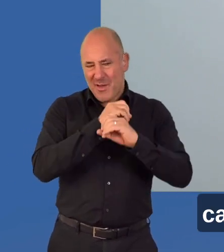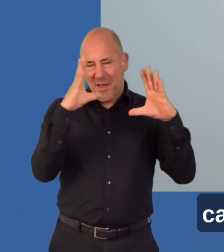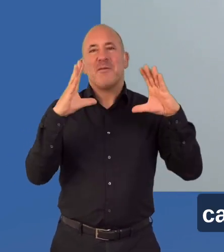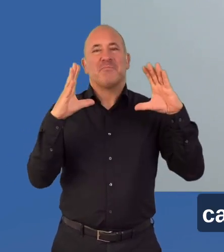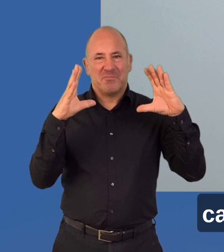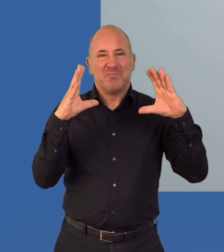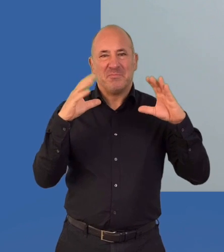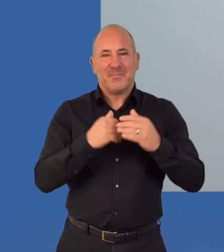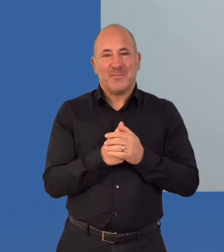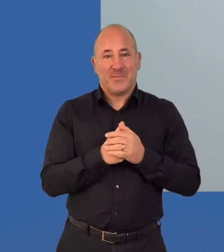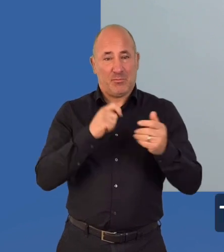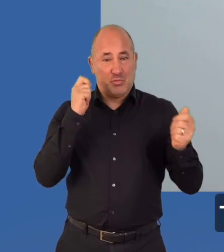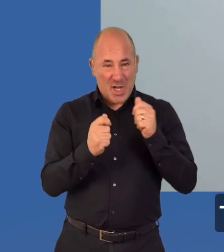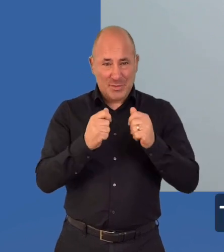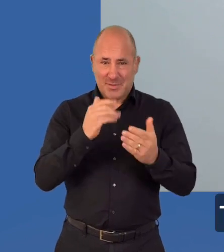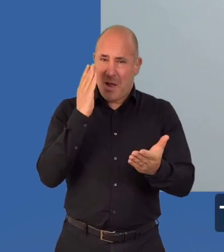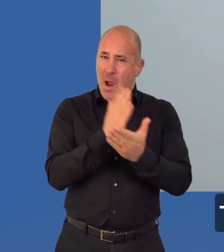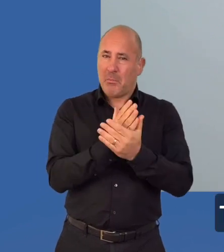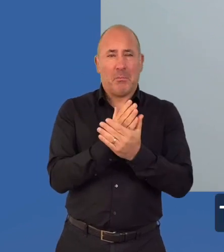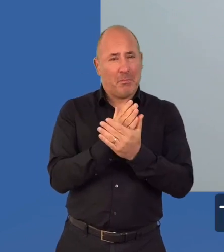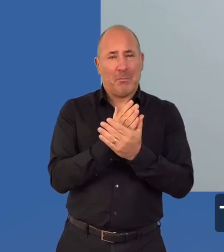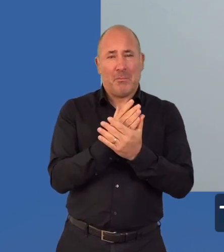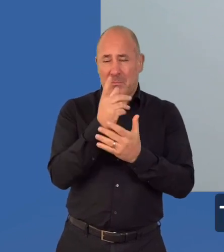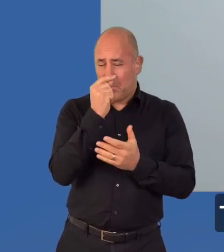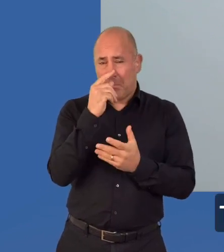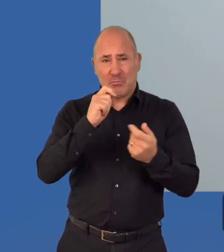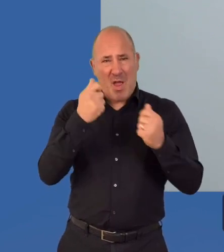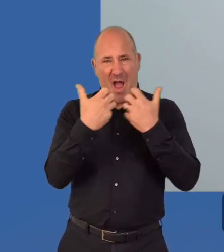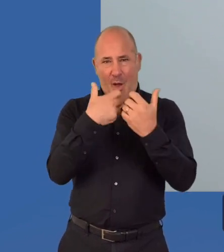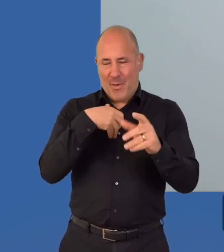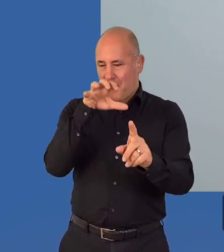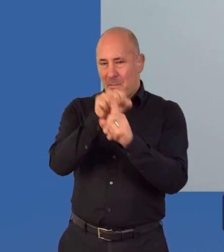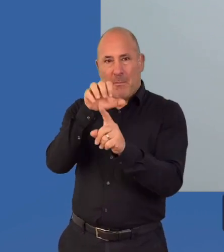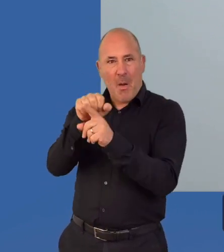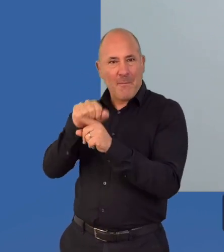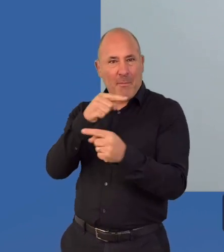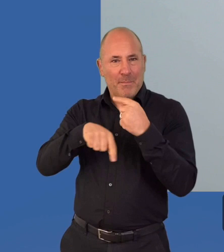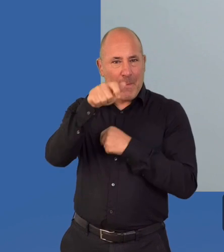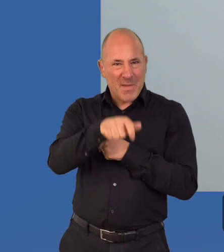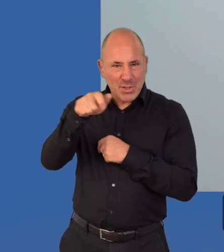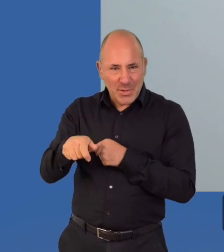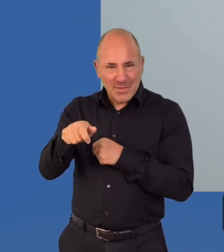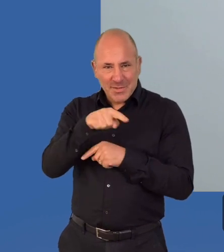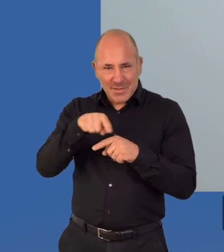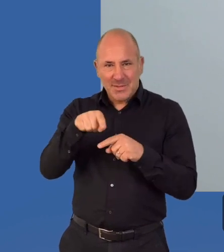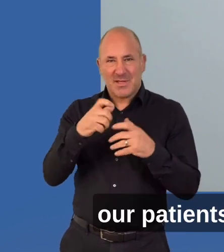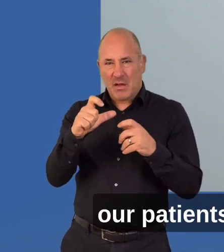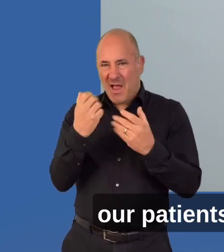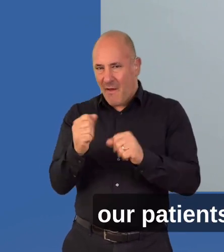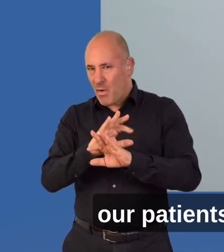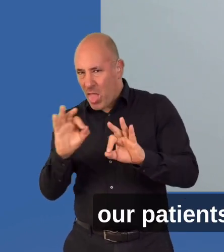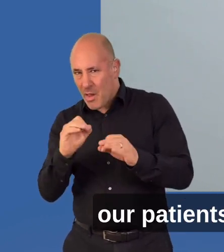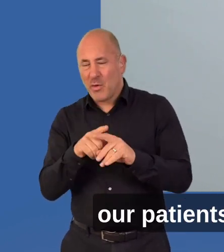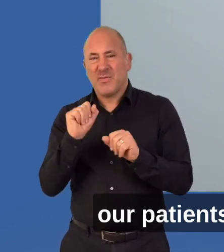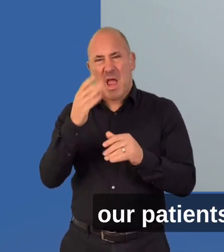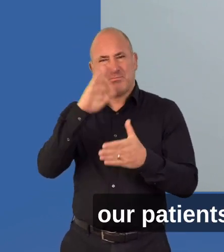why this is happening. These changes have the potential to change the way we diagnose lower GI cancer and improve our